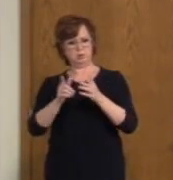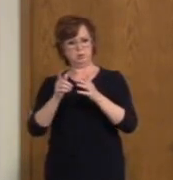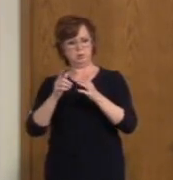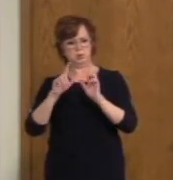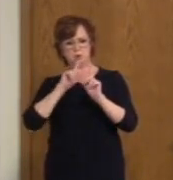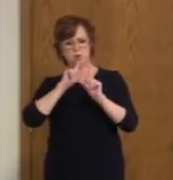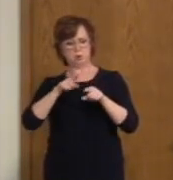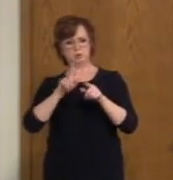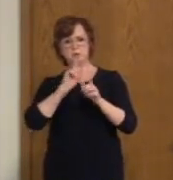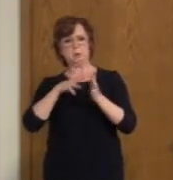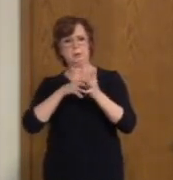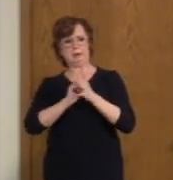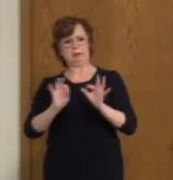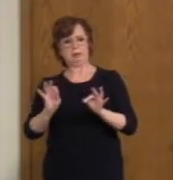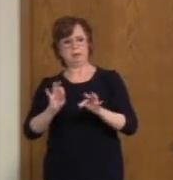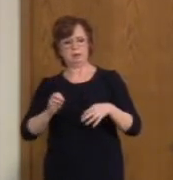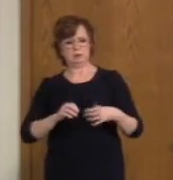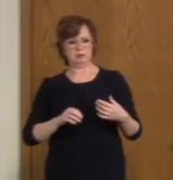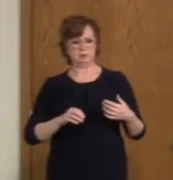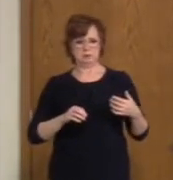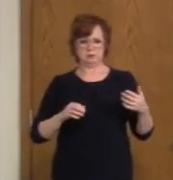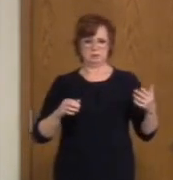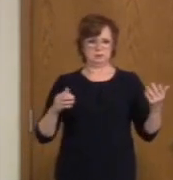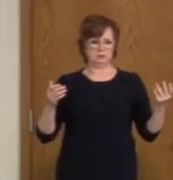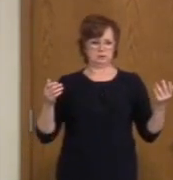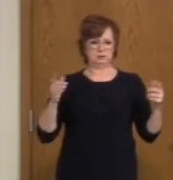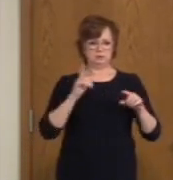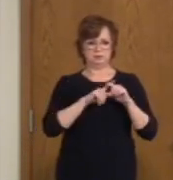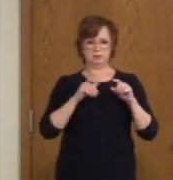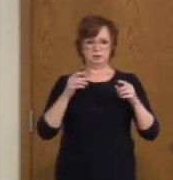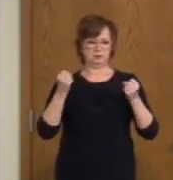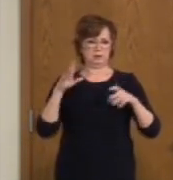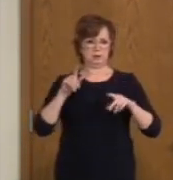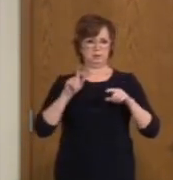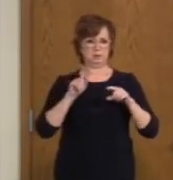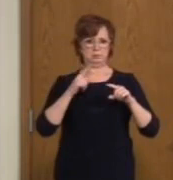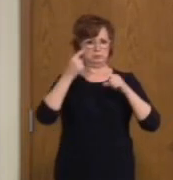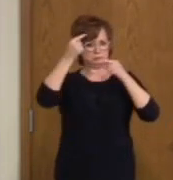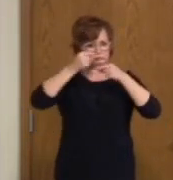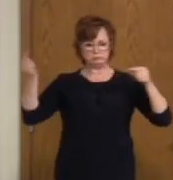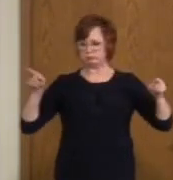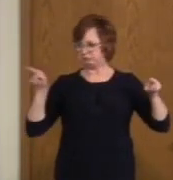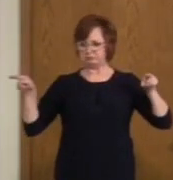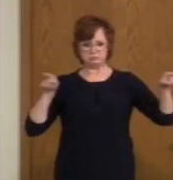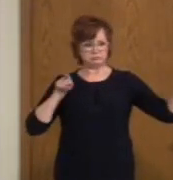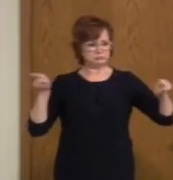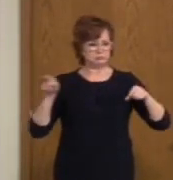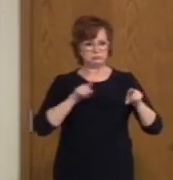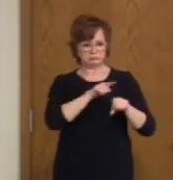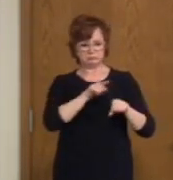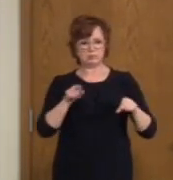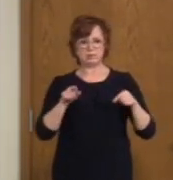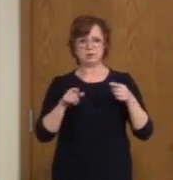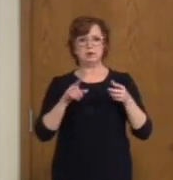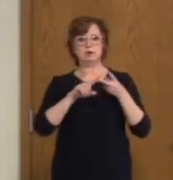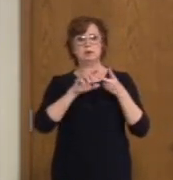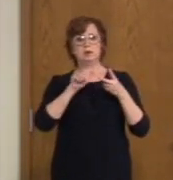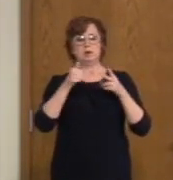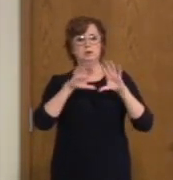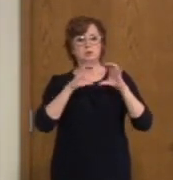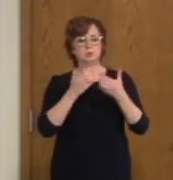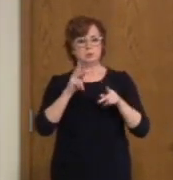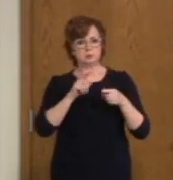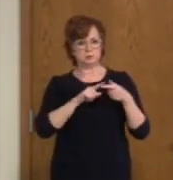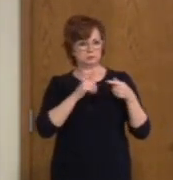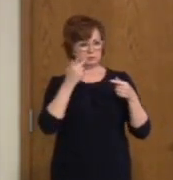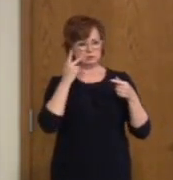the capacity that we have in our healthcare system. And, there will be many that will look at all of the different statistics when we find our way through